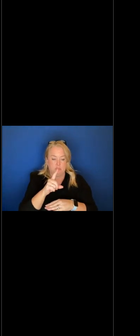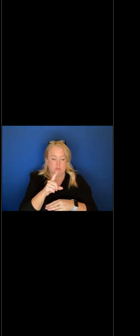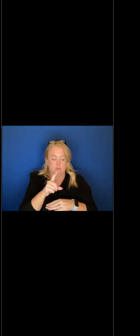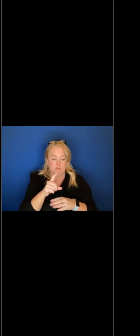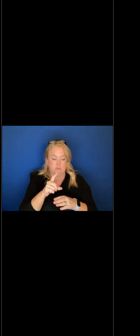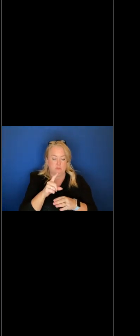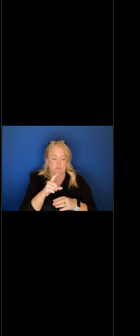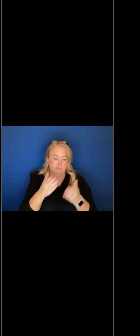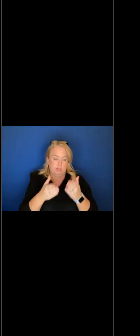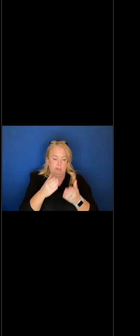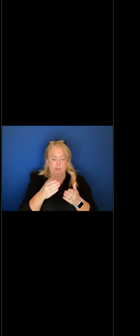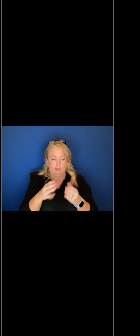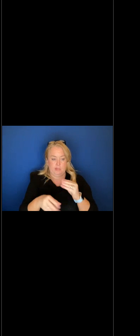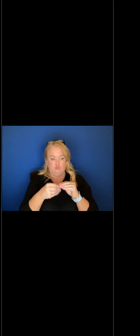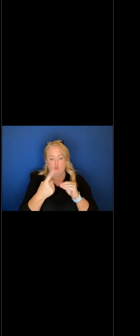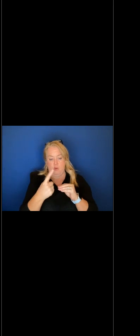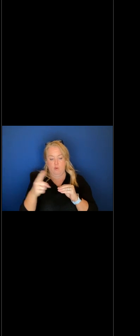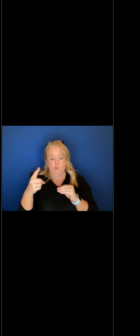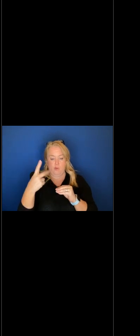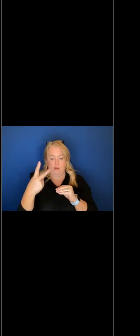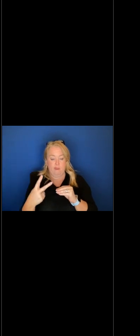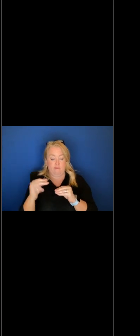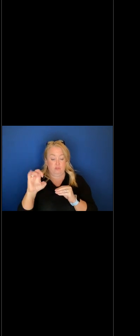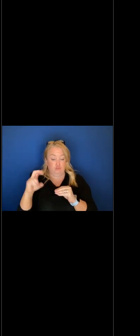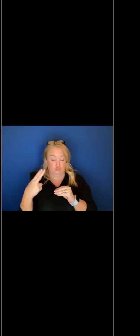additional 1 to 1.5 inches?